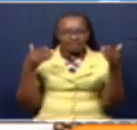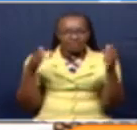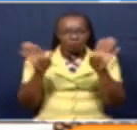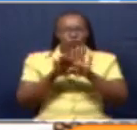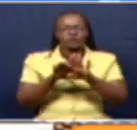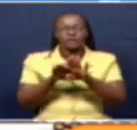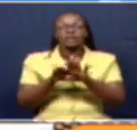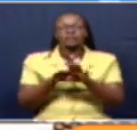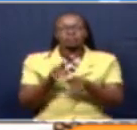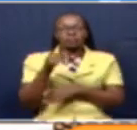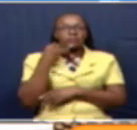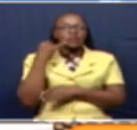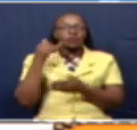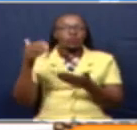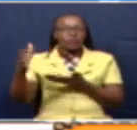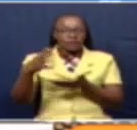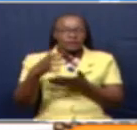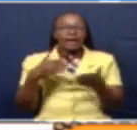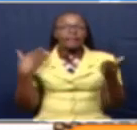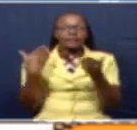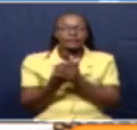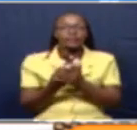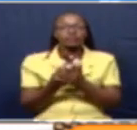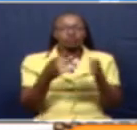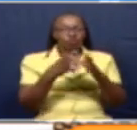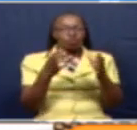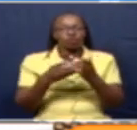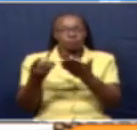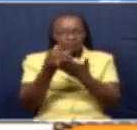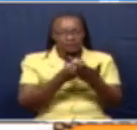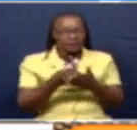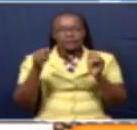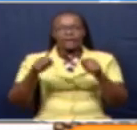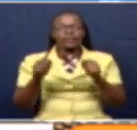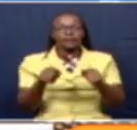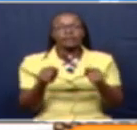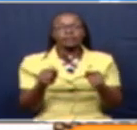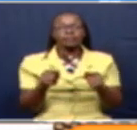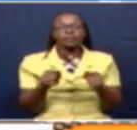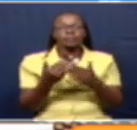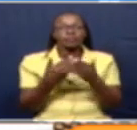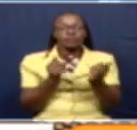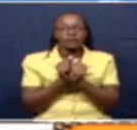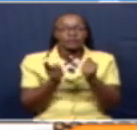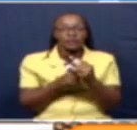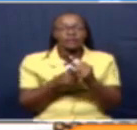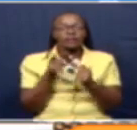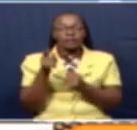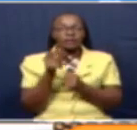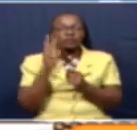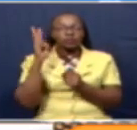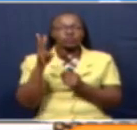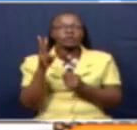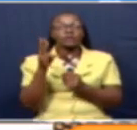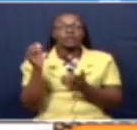closure until an inter-parties hearing is held on October the 16th. The development will be a reprieve for Kenya's largest supermarket chain,